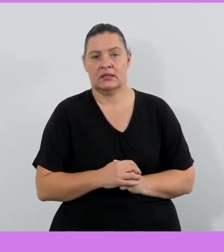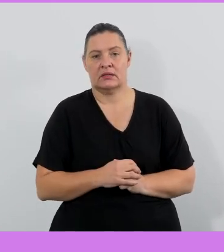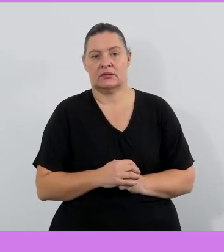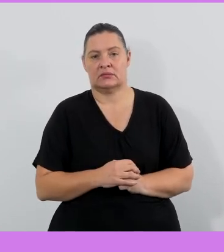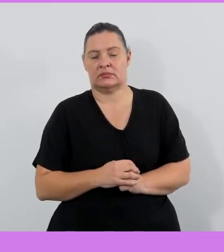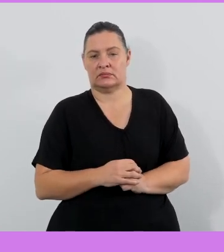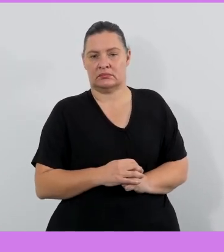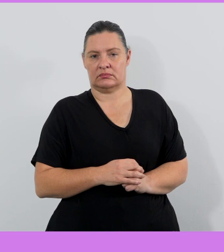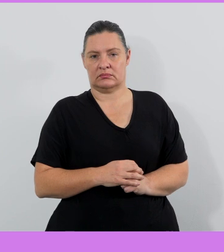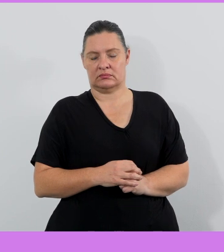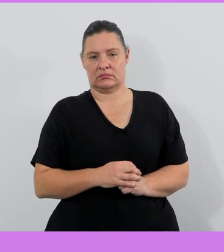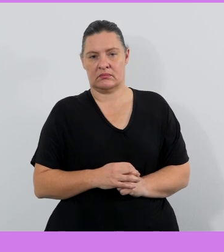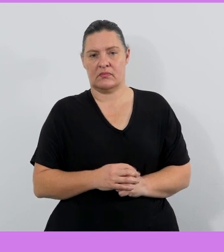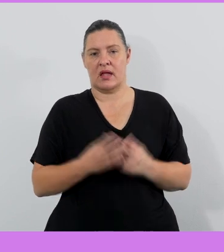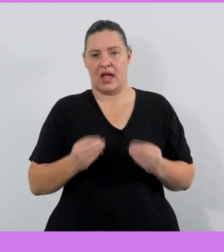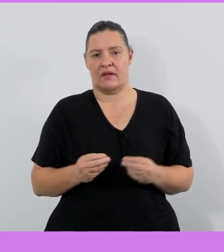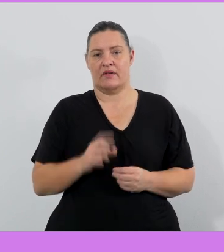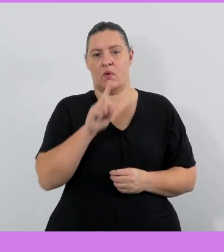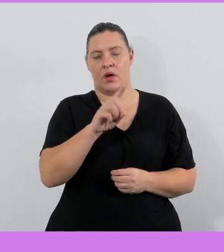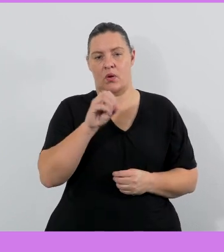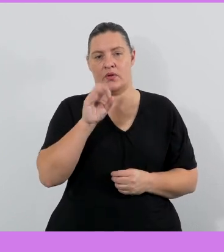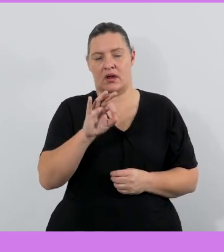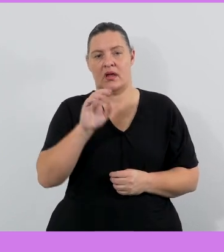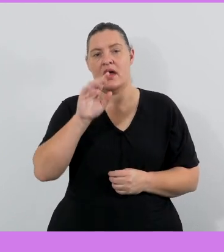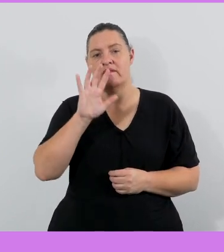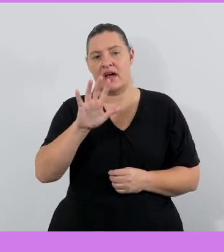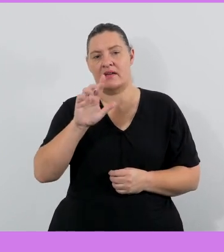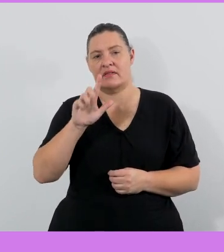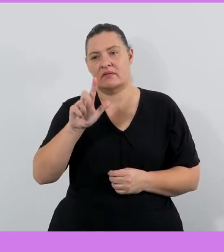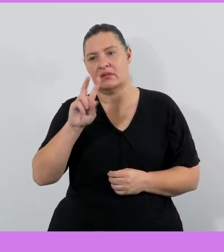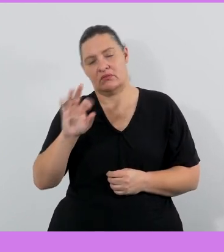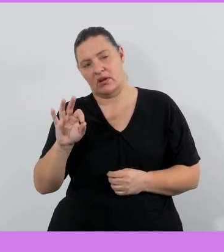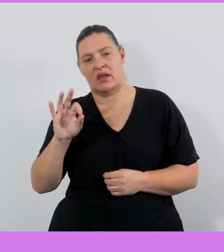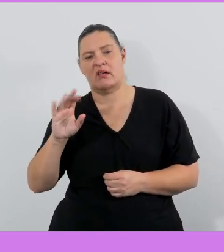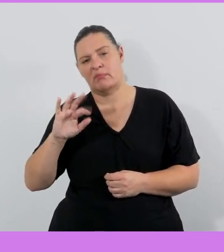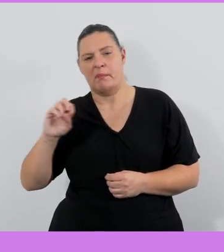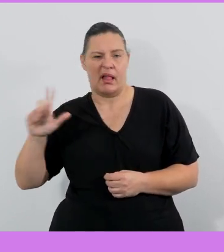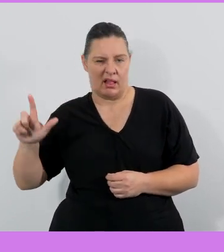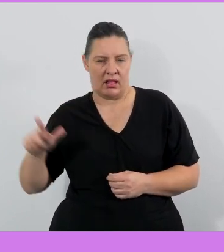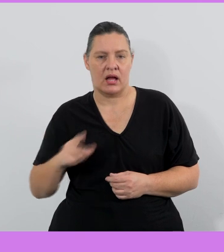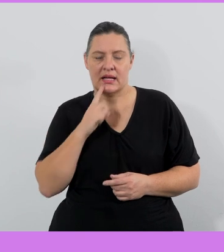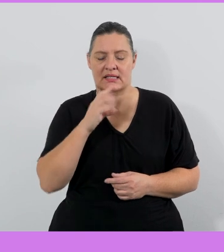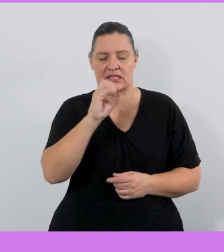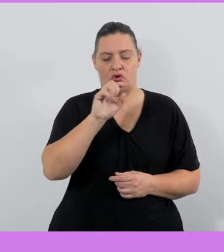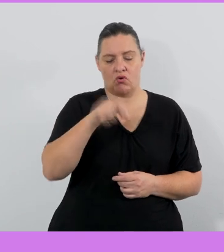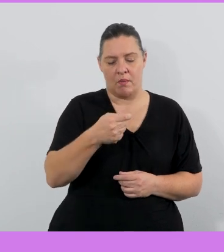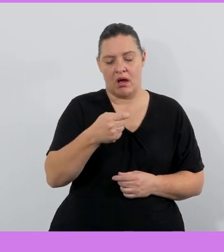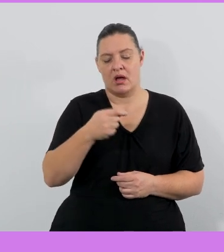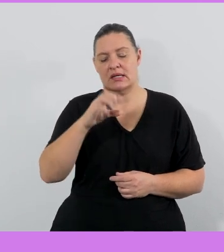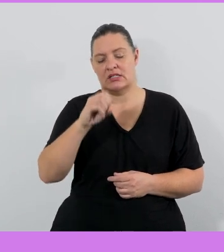here I have 103.5725 milliliters, and then the rate here is